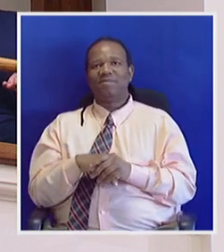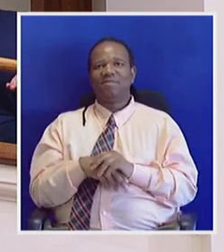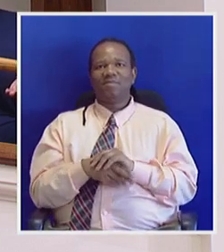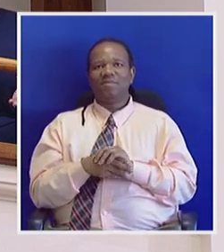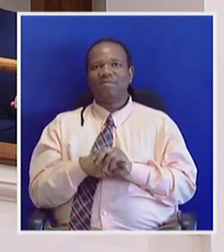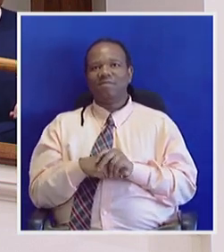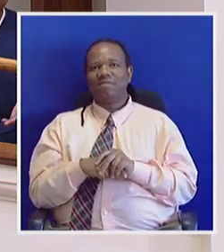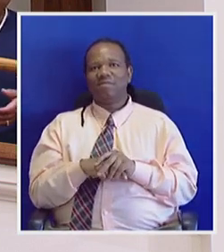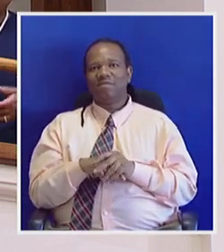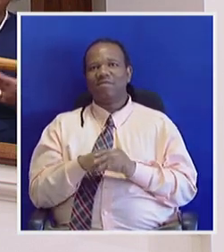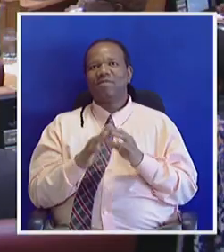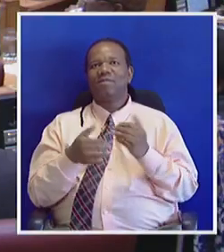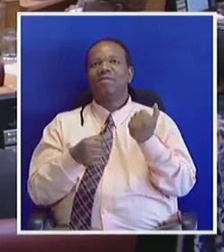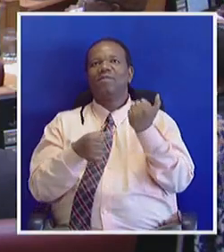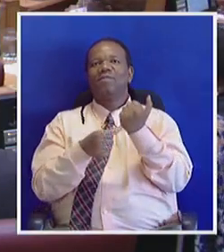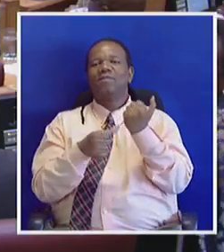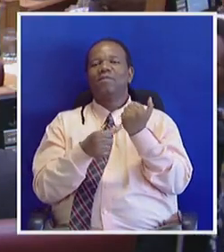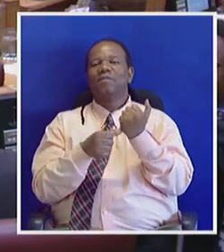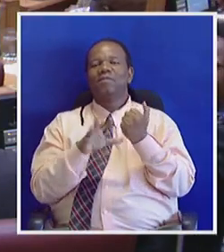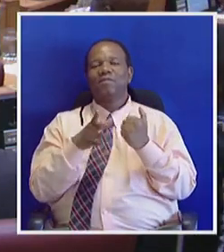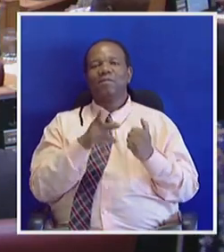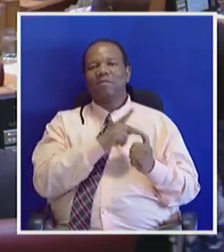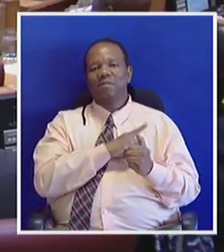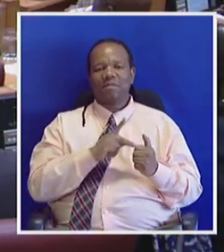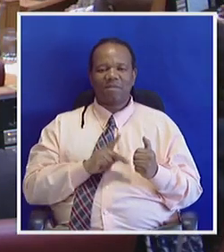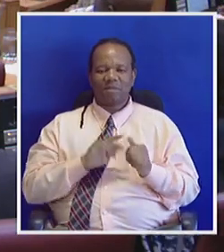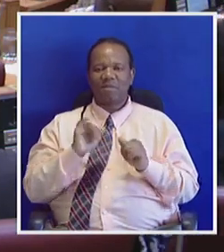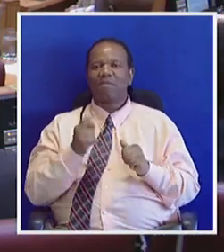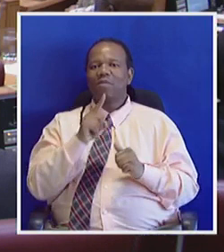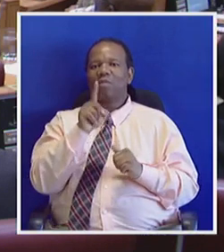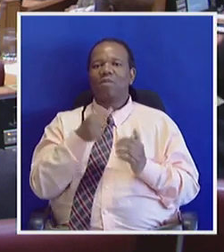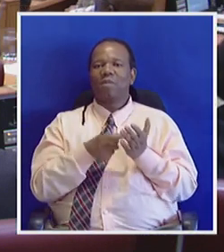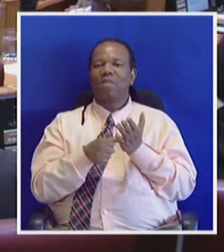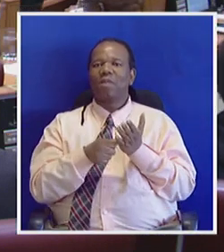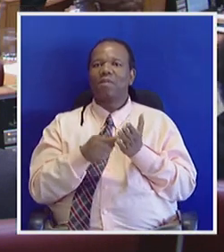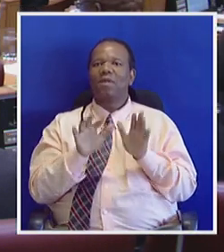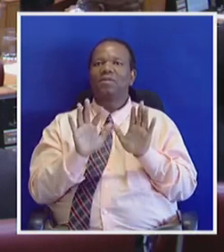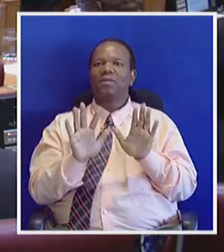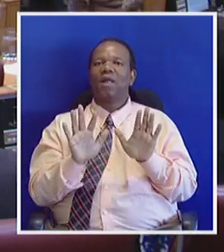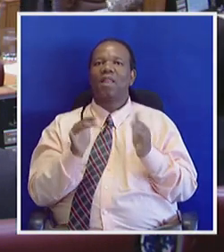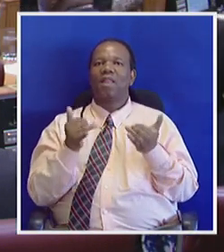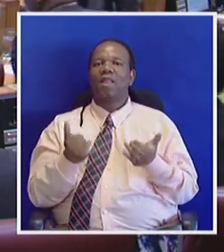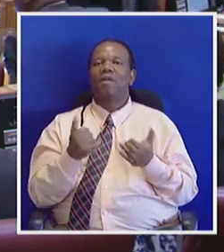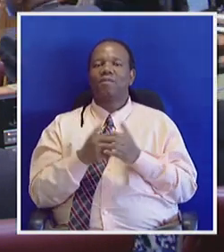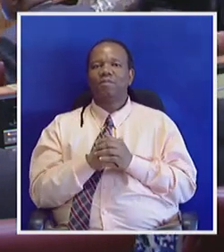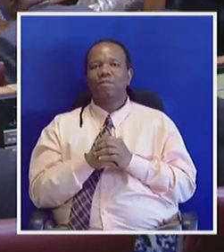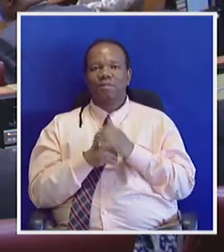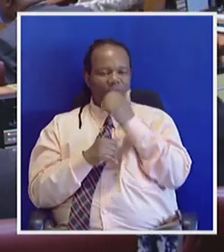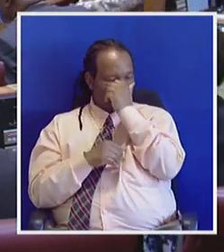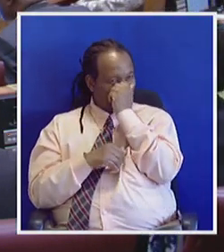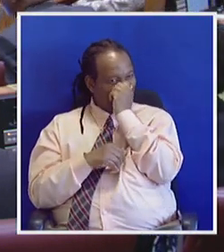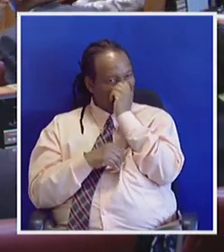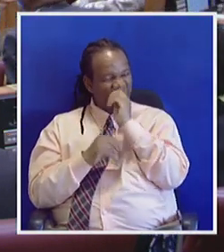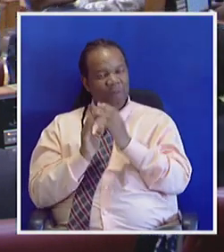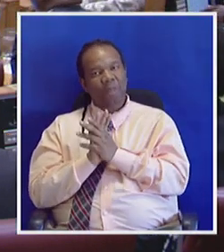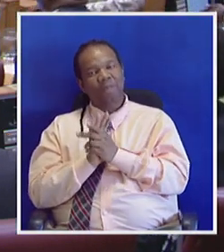Honorable Deputy President, we proceed to question number 10. Question number 10 was posed by